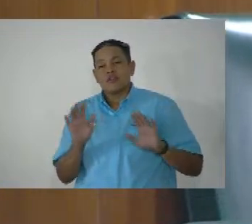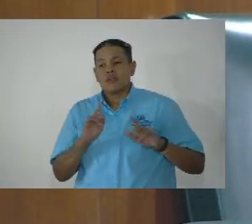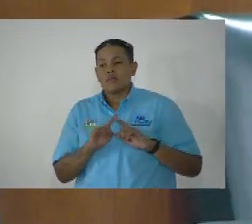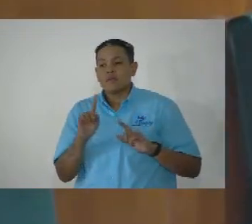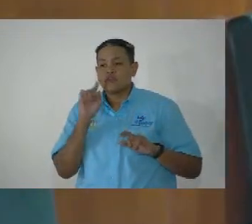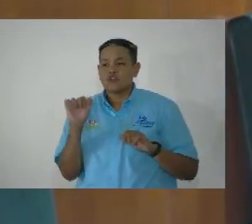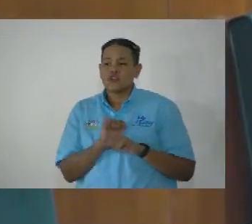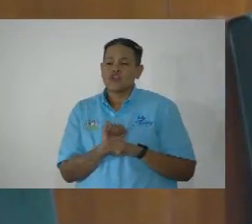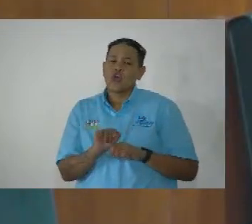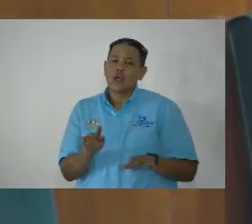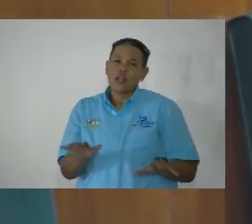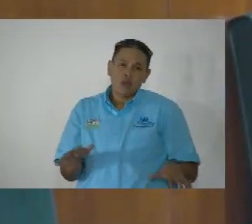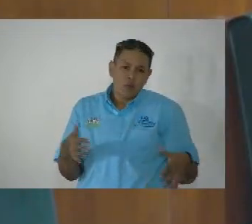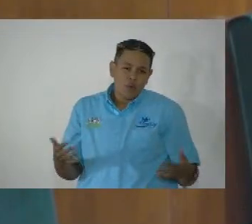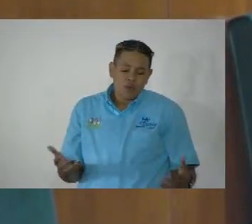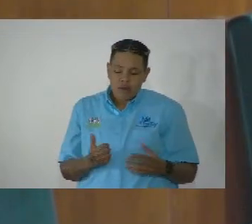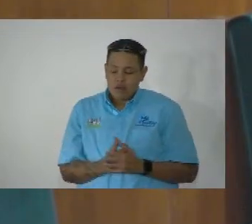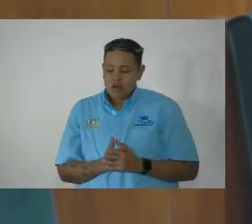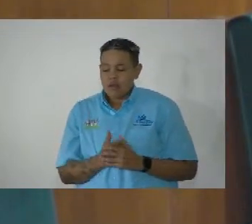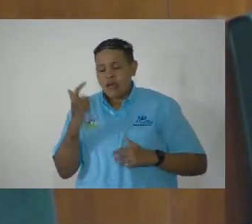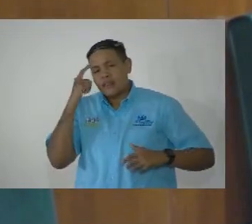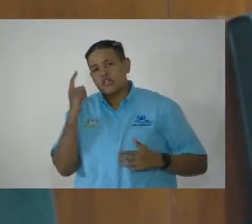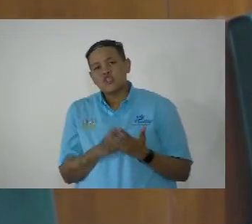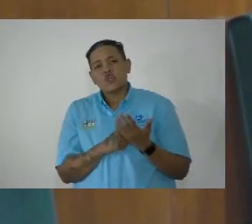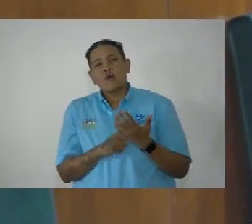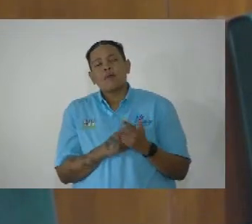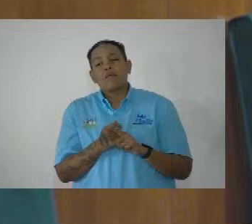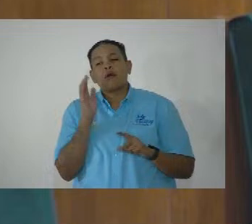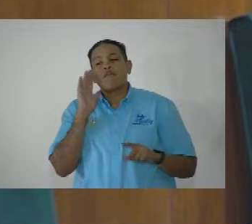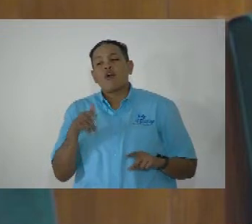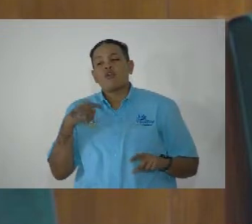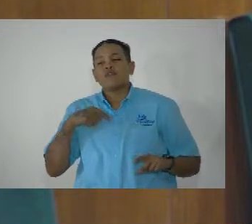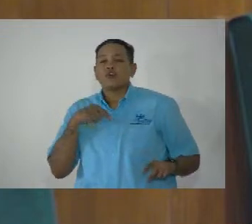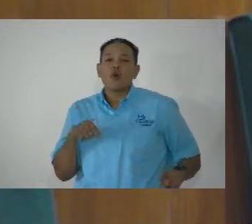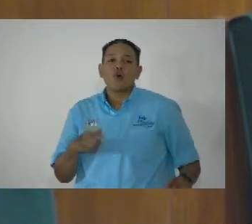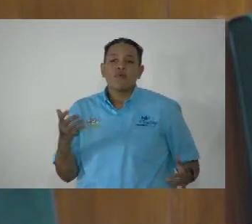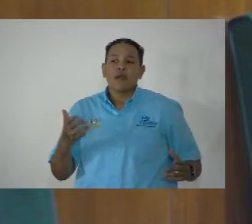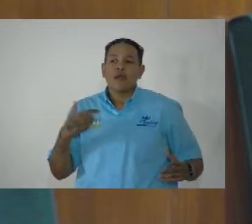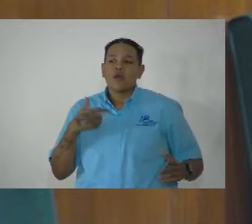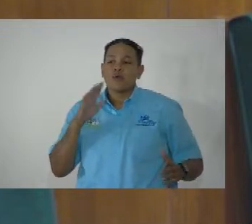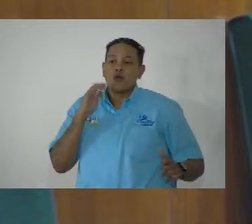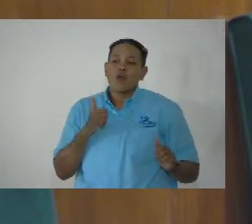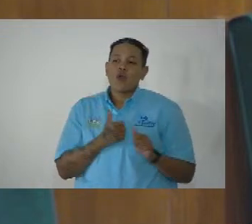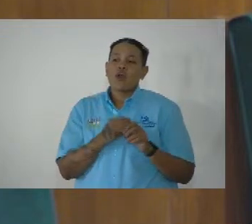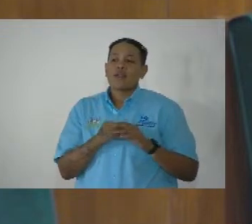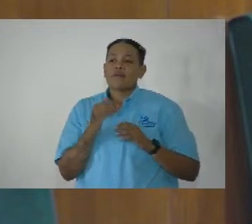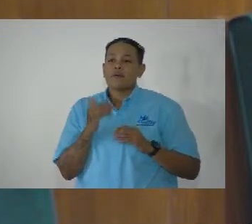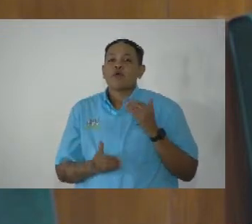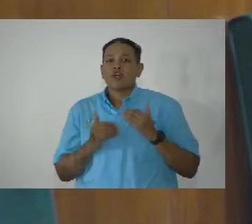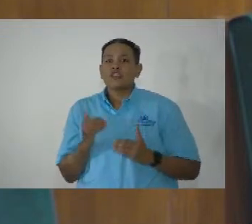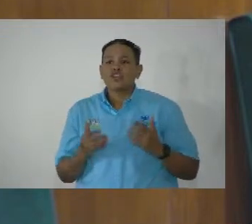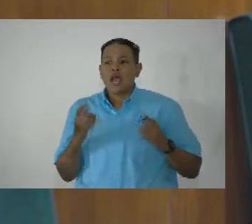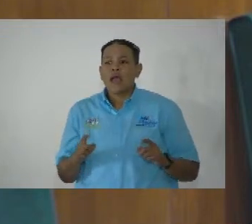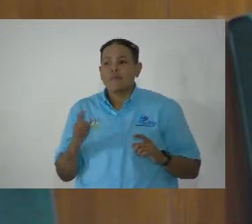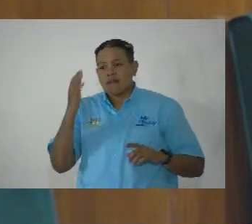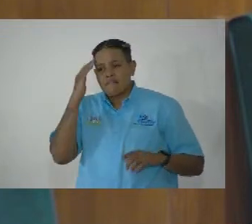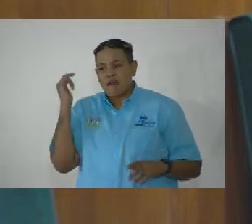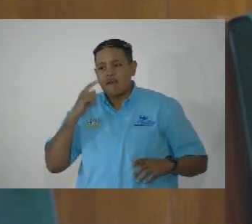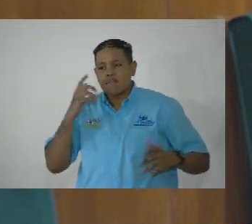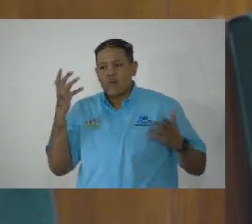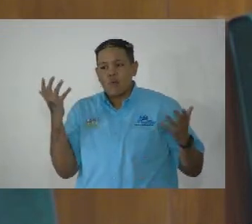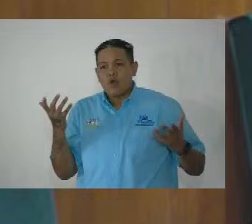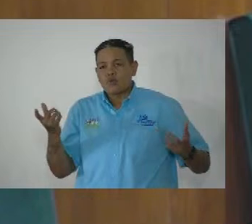certainly is. I think sometimes all of us come here and we get caught up in the procedural aspects and forget the gravamen. But